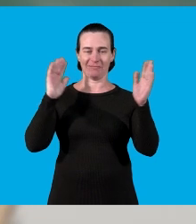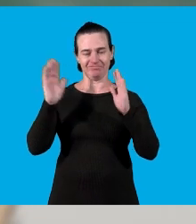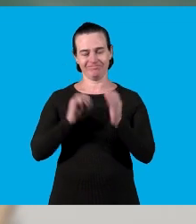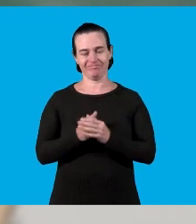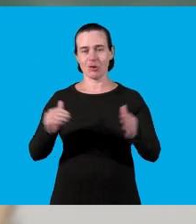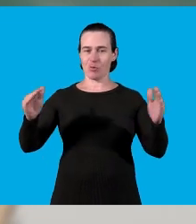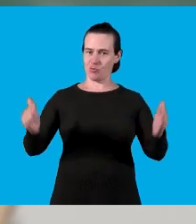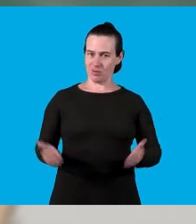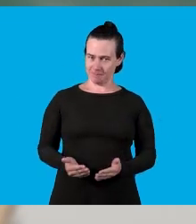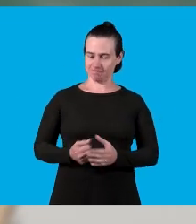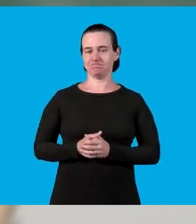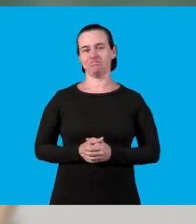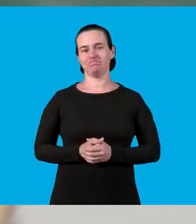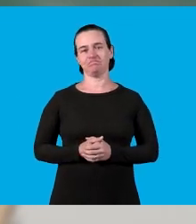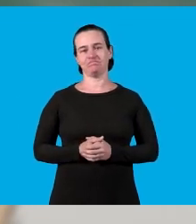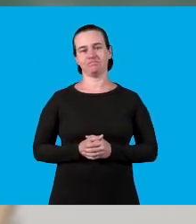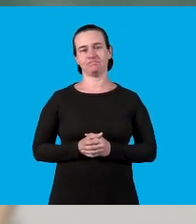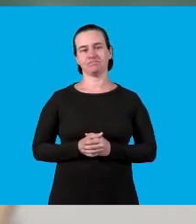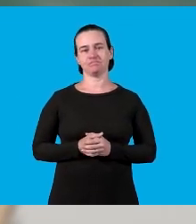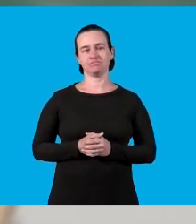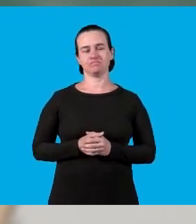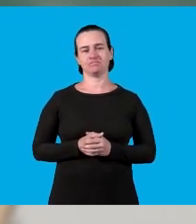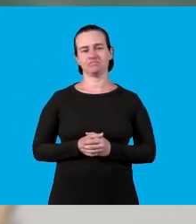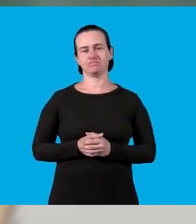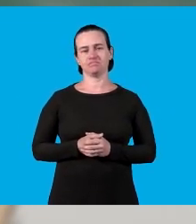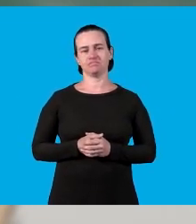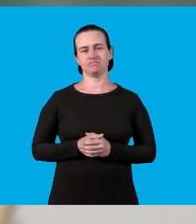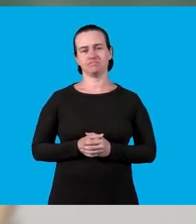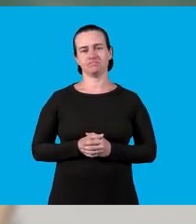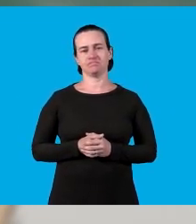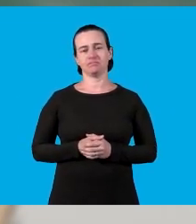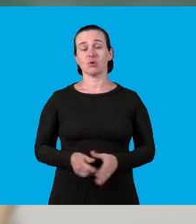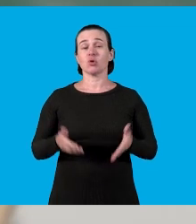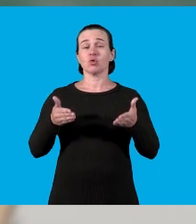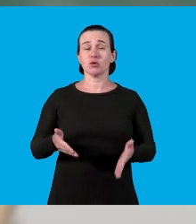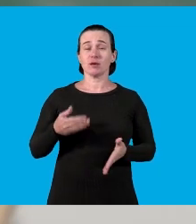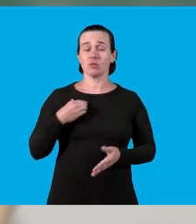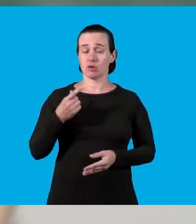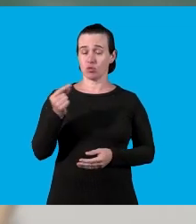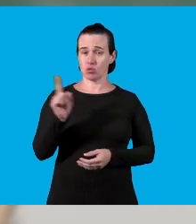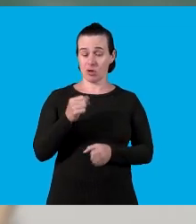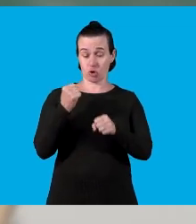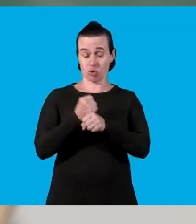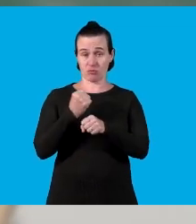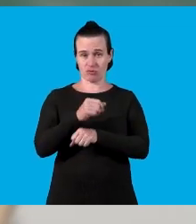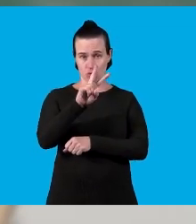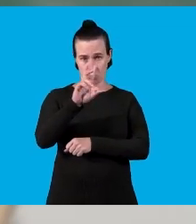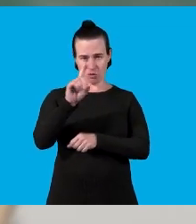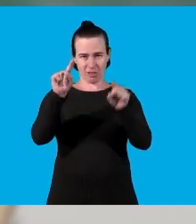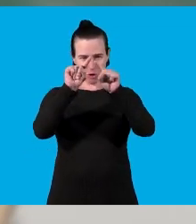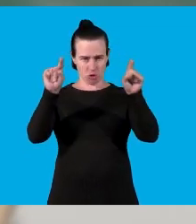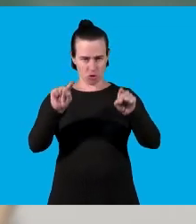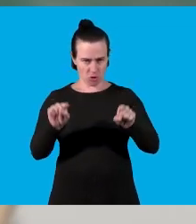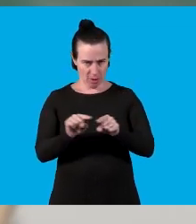Good day, learners. Welcome. Today's lesson on geometry of 2D shapes. We